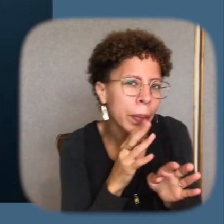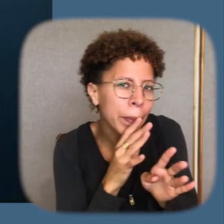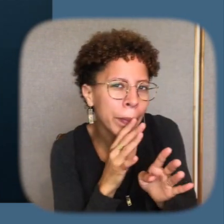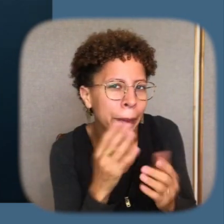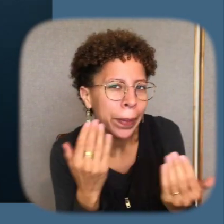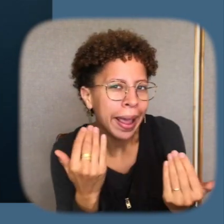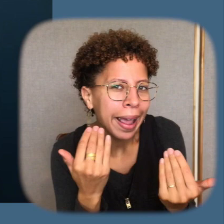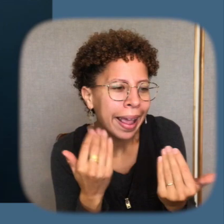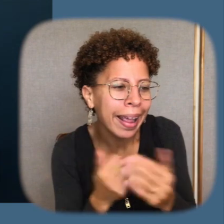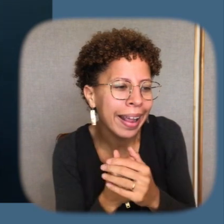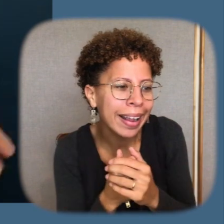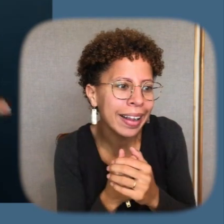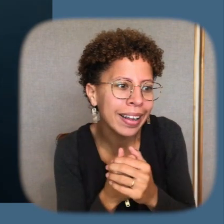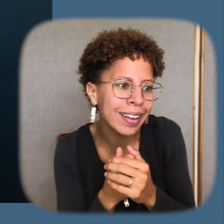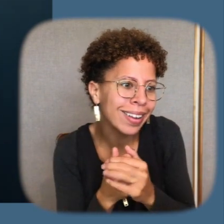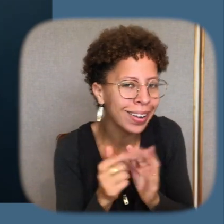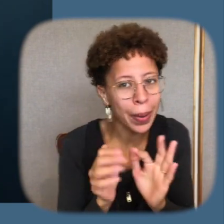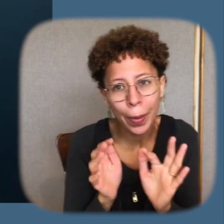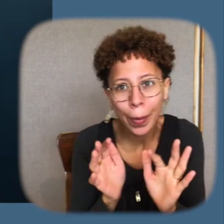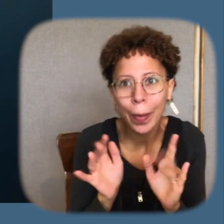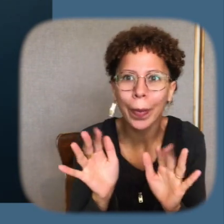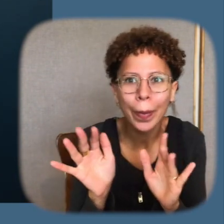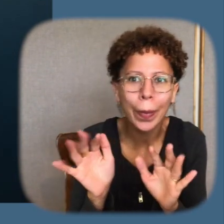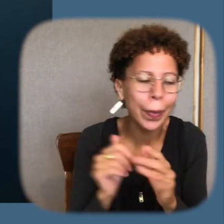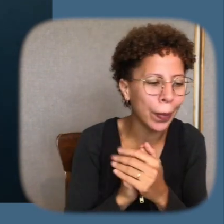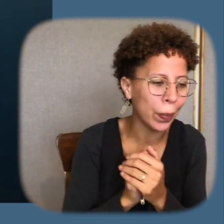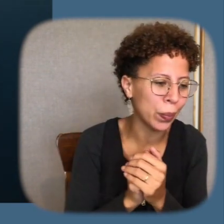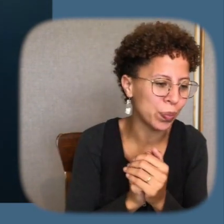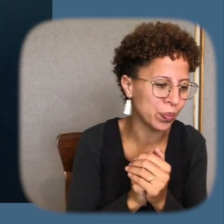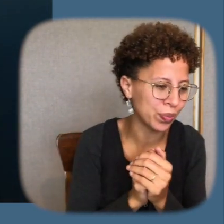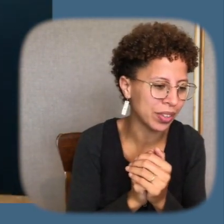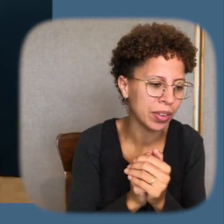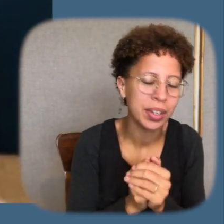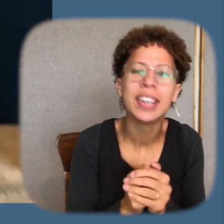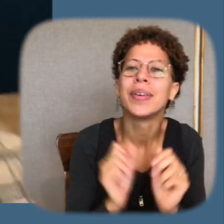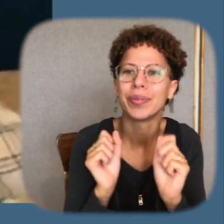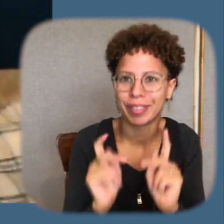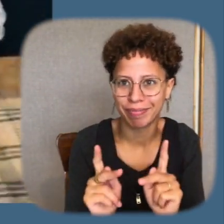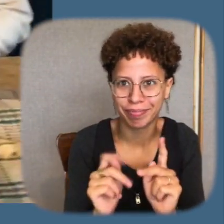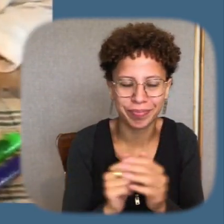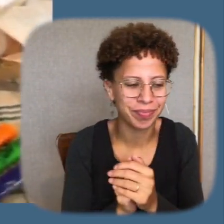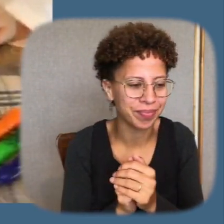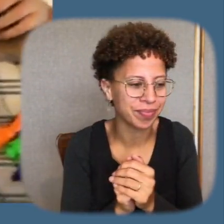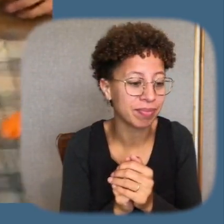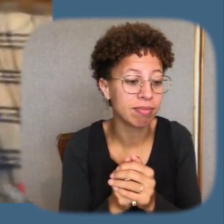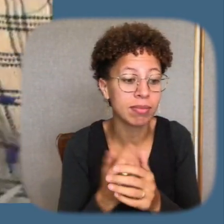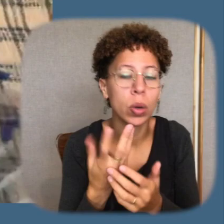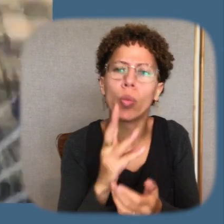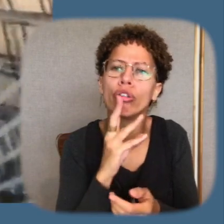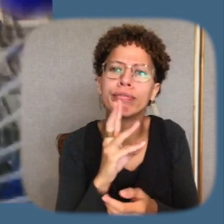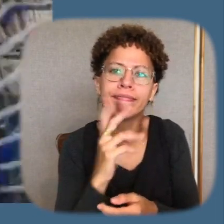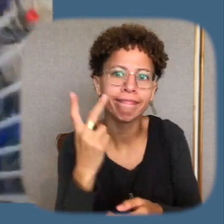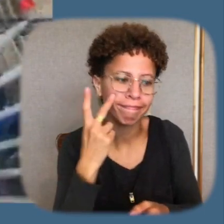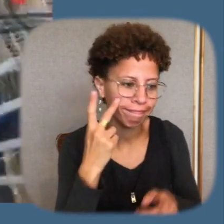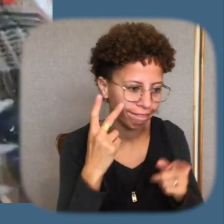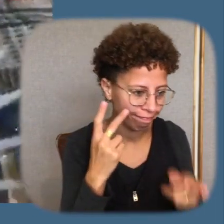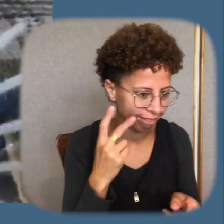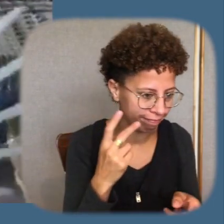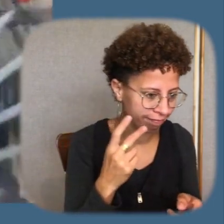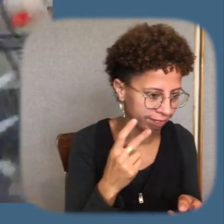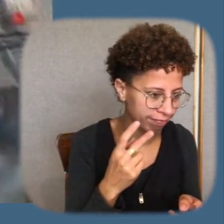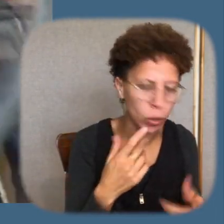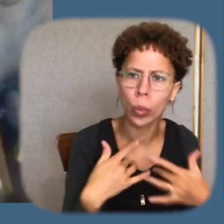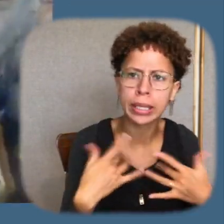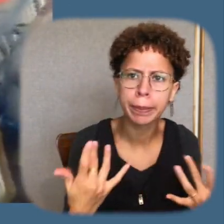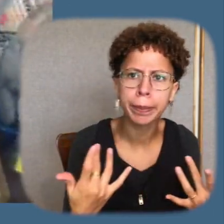Check this out, guys. All right. Whoa. All right, here we go. What about in the water?